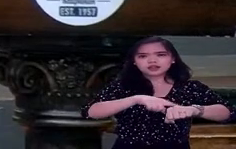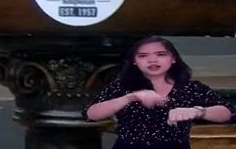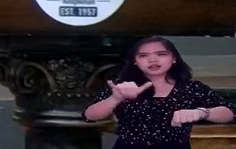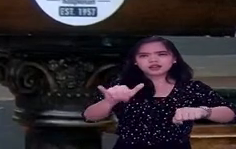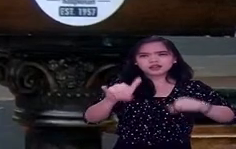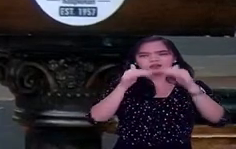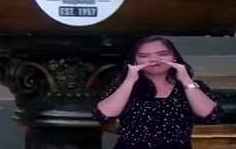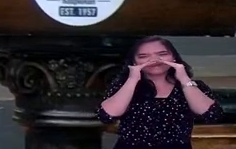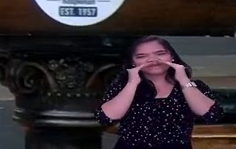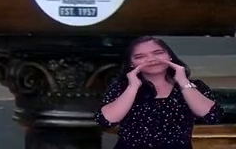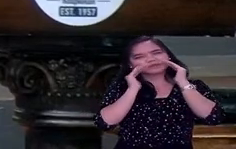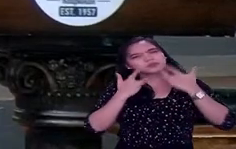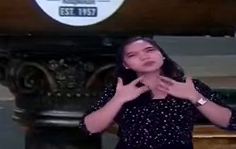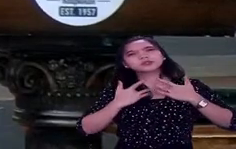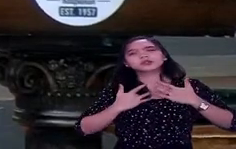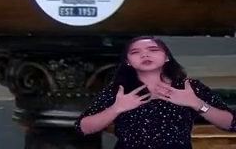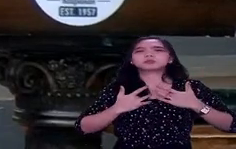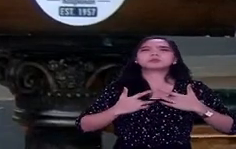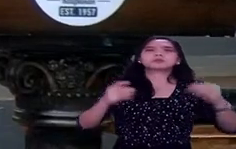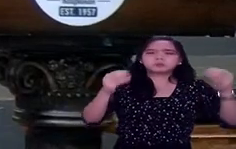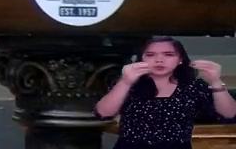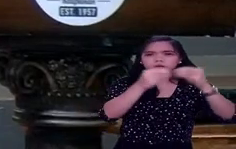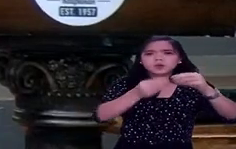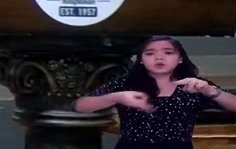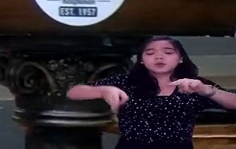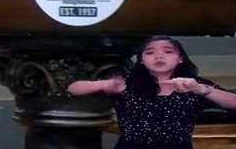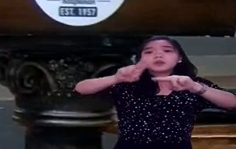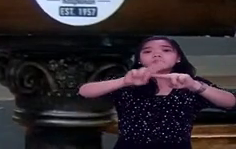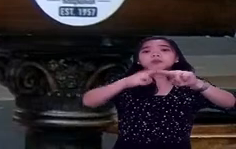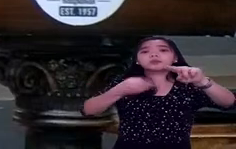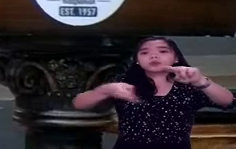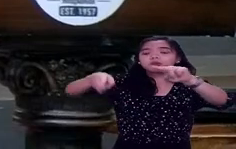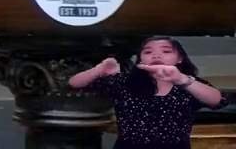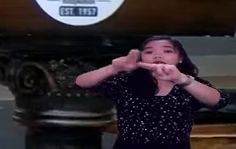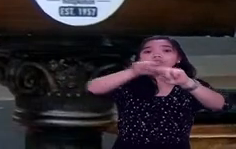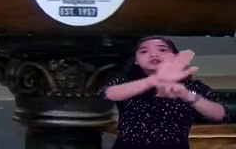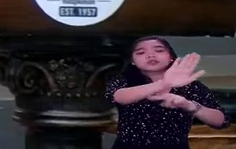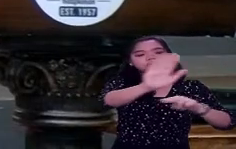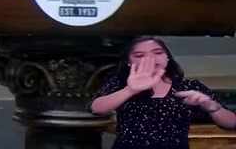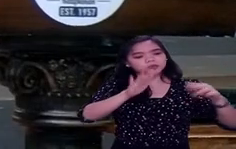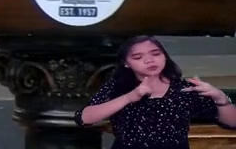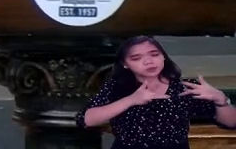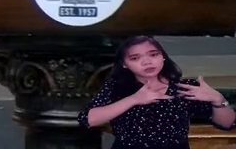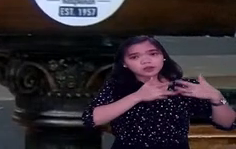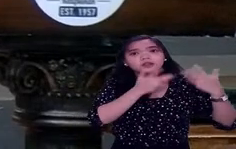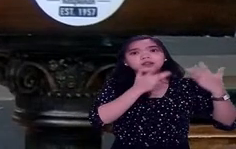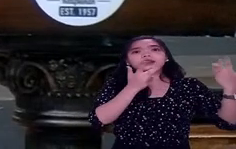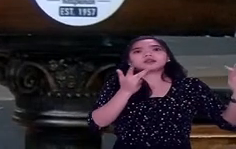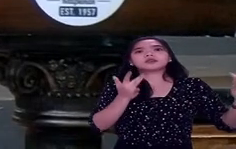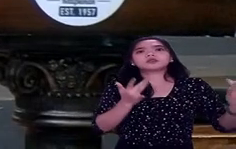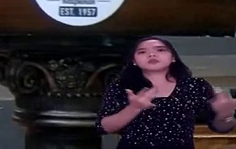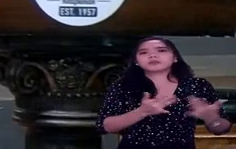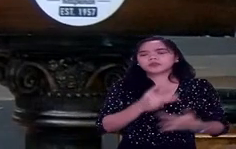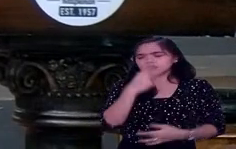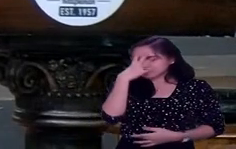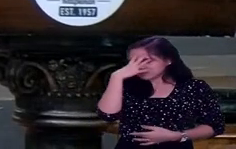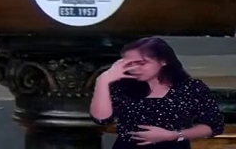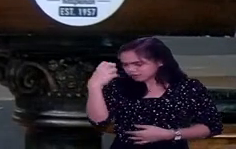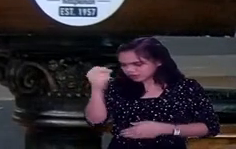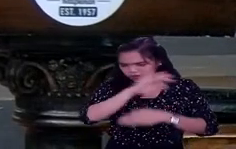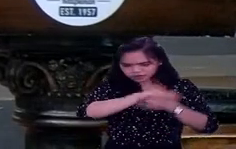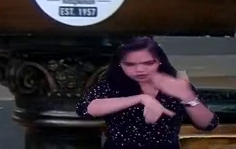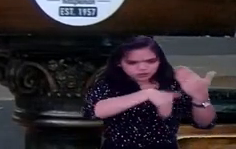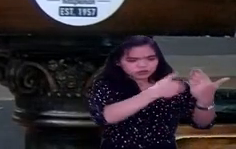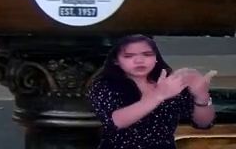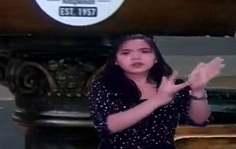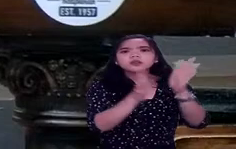But this time the sorrow broke more than just your heart,